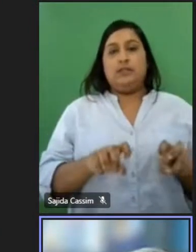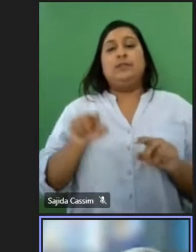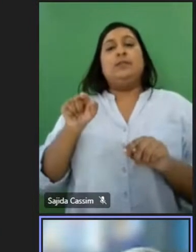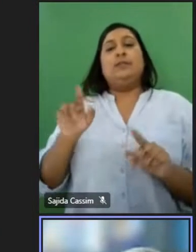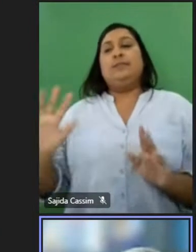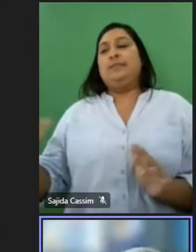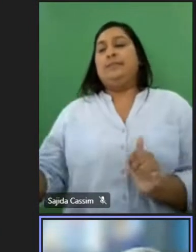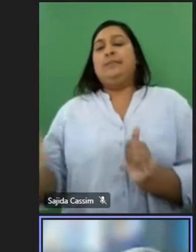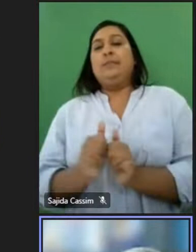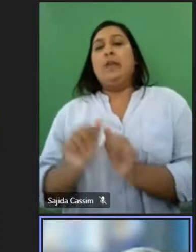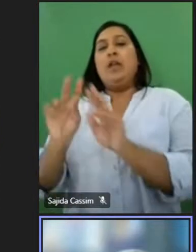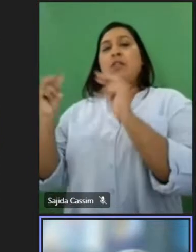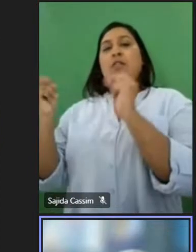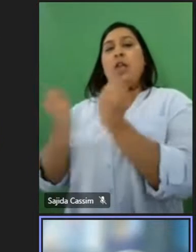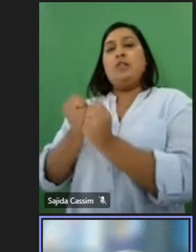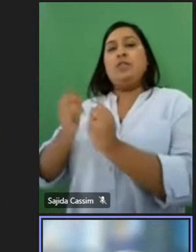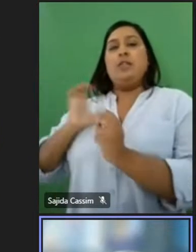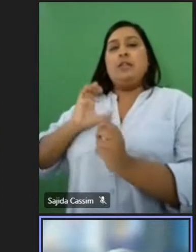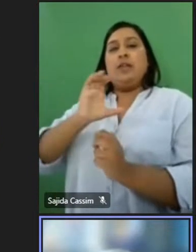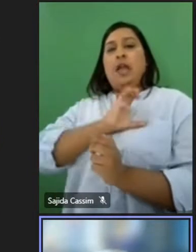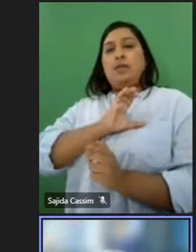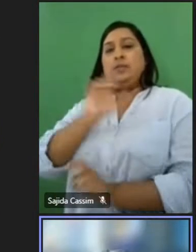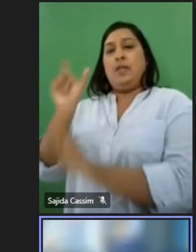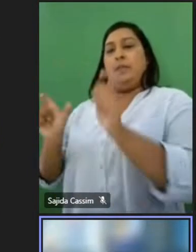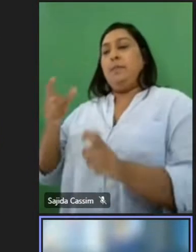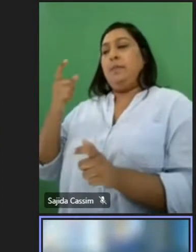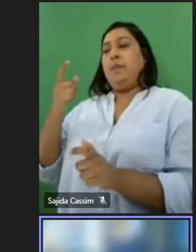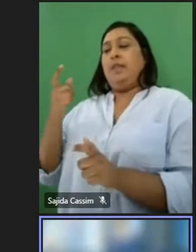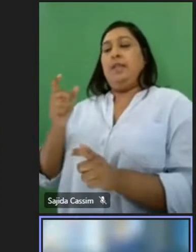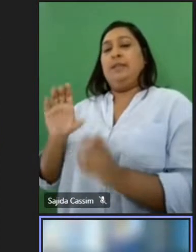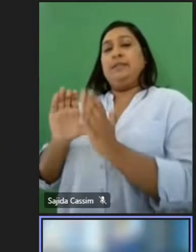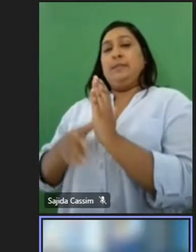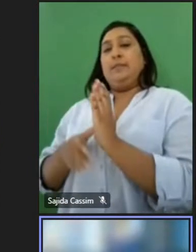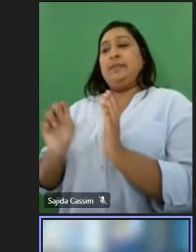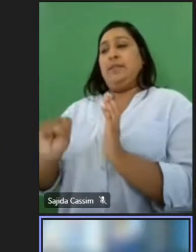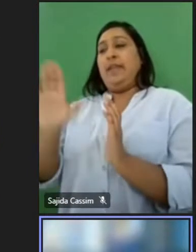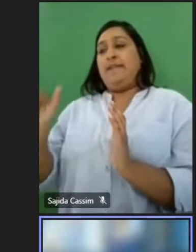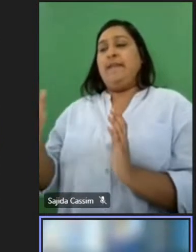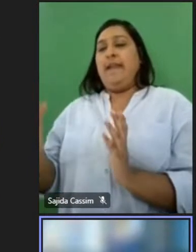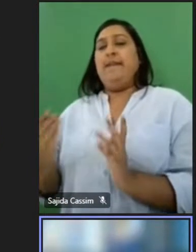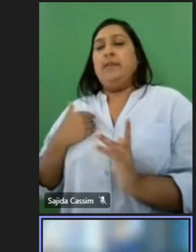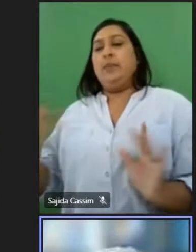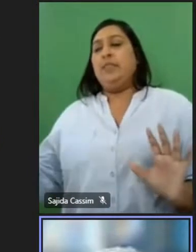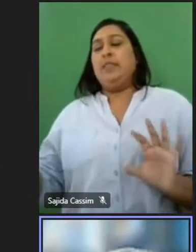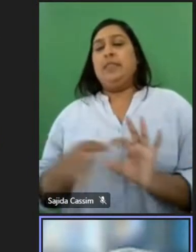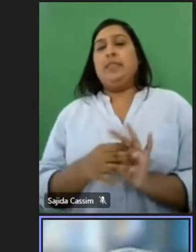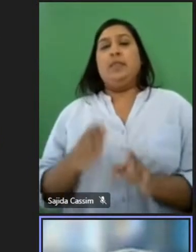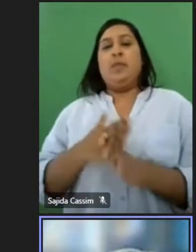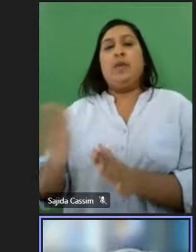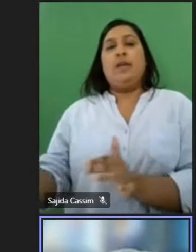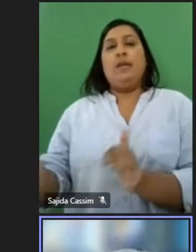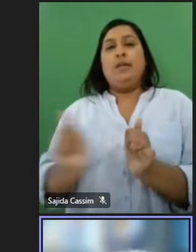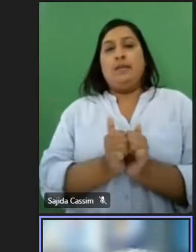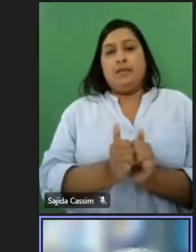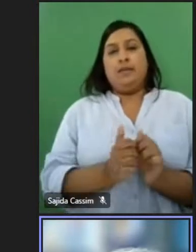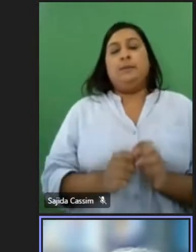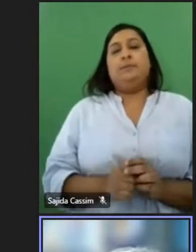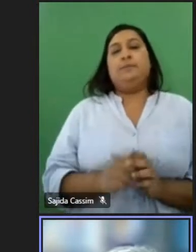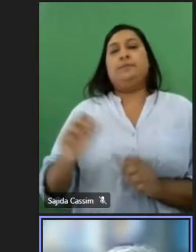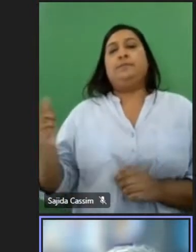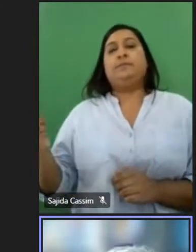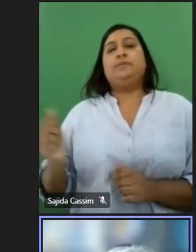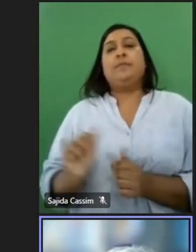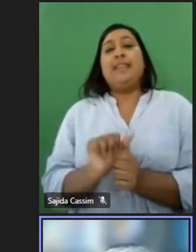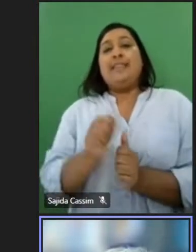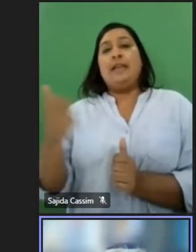Council for Persons with Disabilities in South Africa. Next slide, please, Joel.